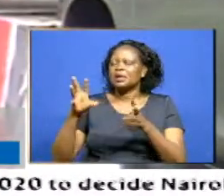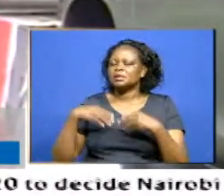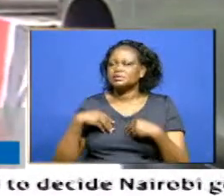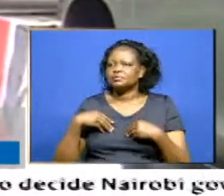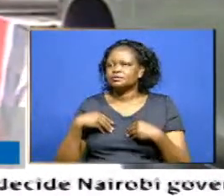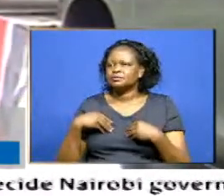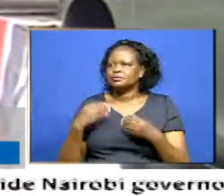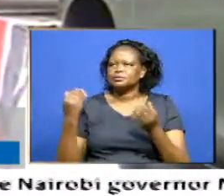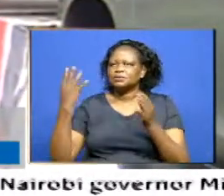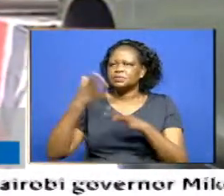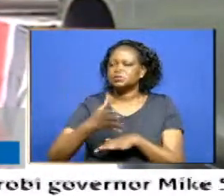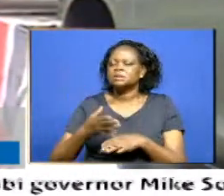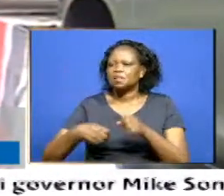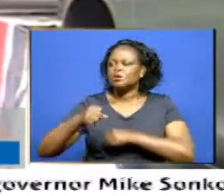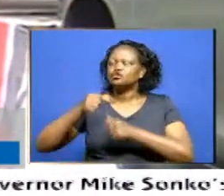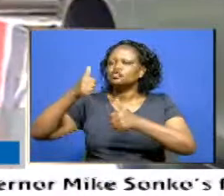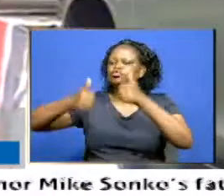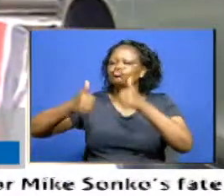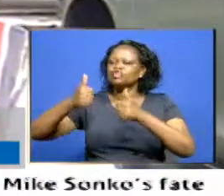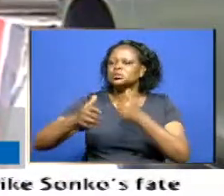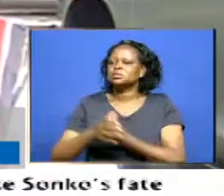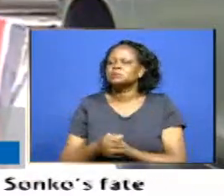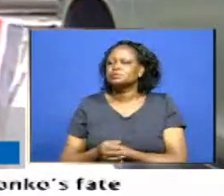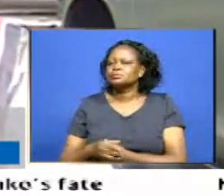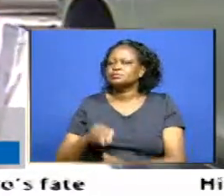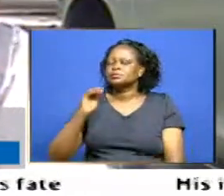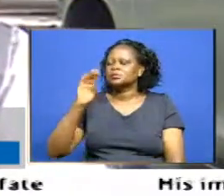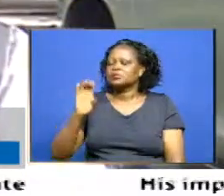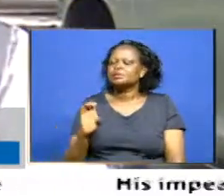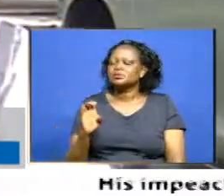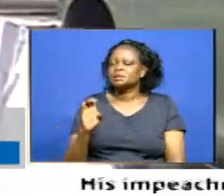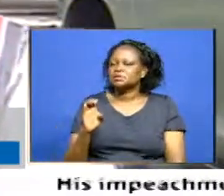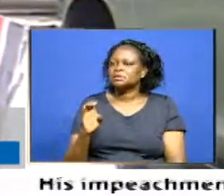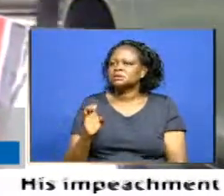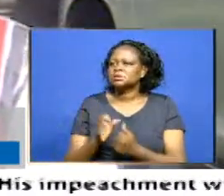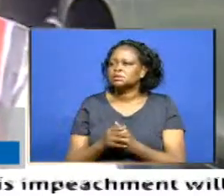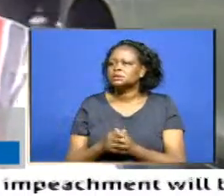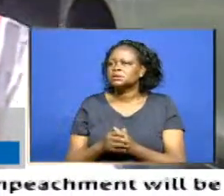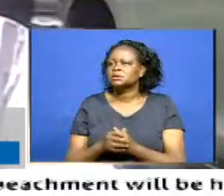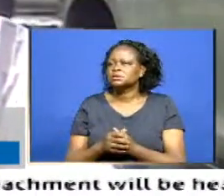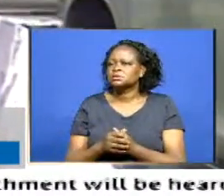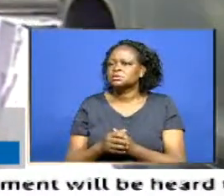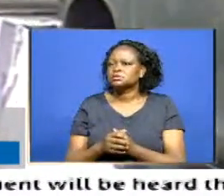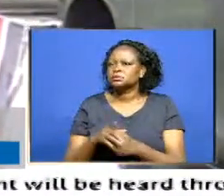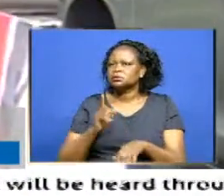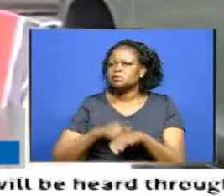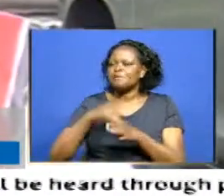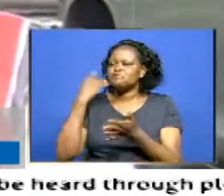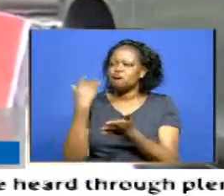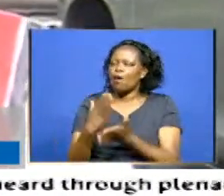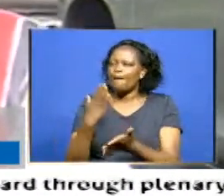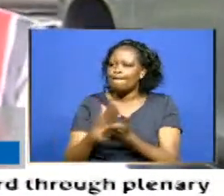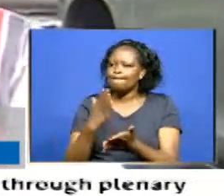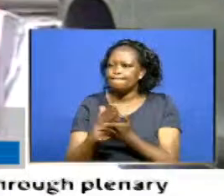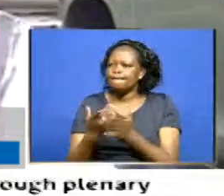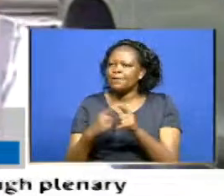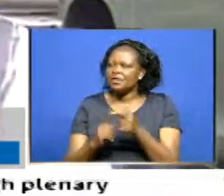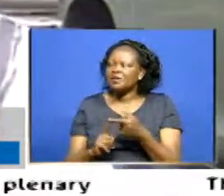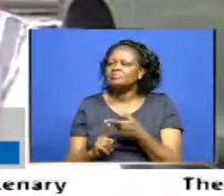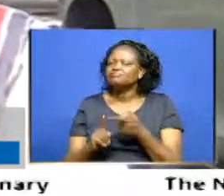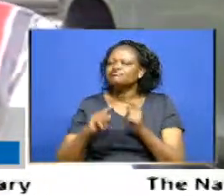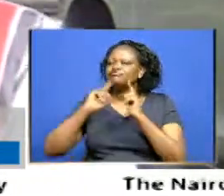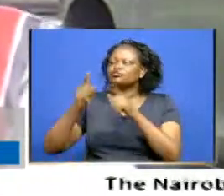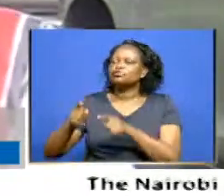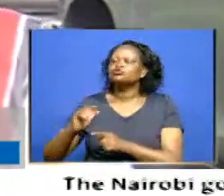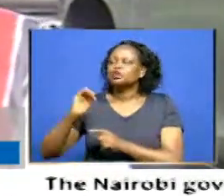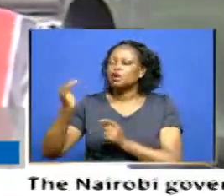the next move now is to take to IEBC for verification. Once verification has been done, then it will go to the county